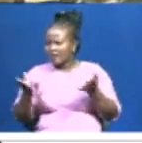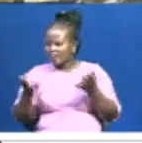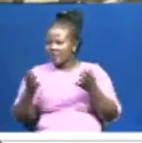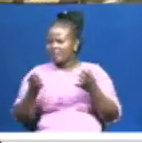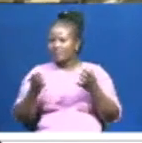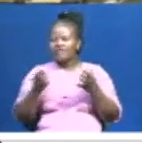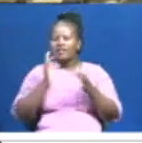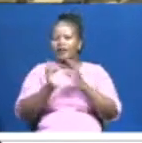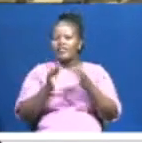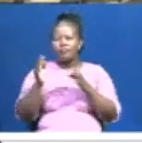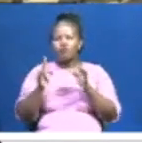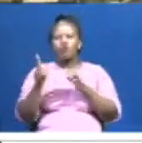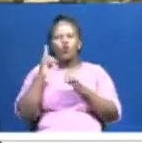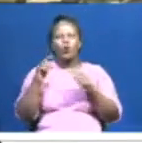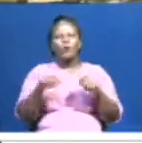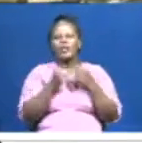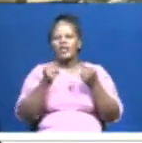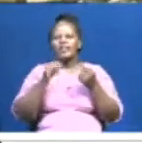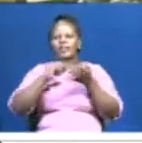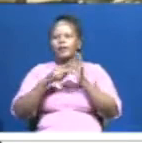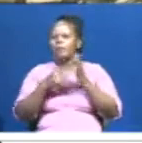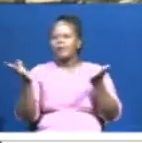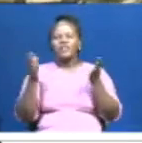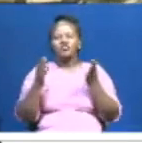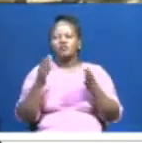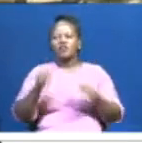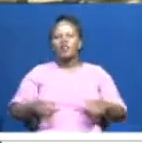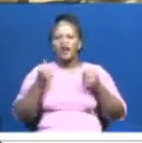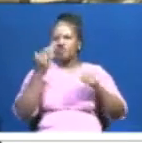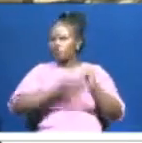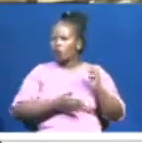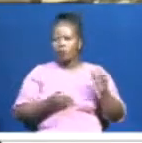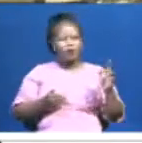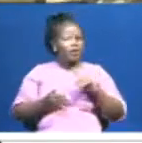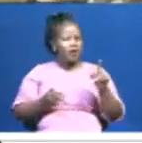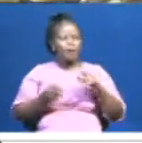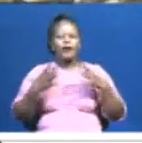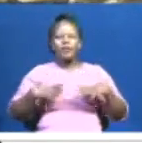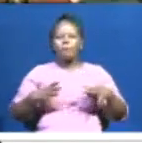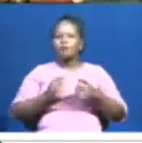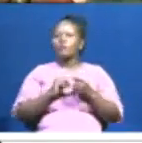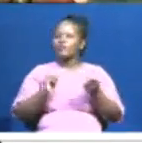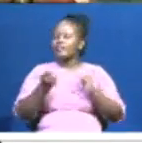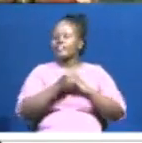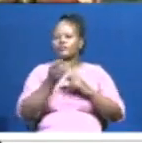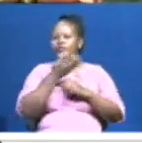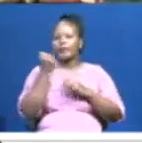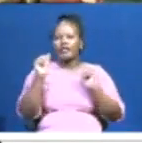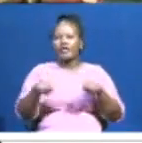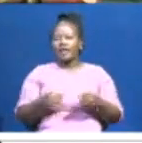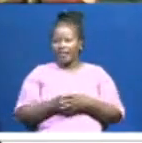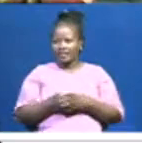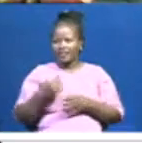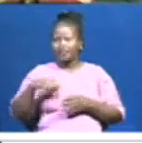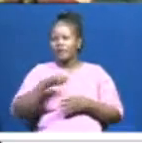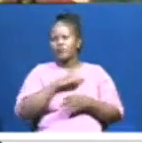does not mean that it is the end of the world. These people change, and they change for the better. We should not take our cases to